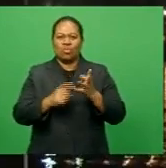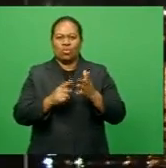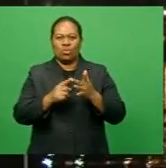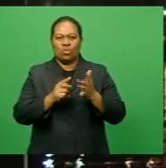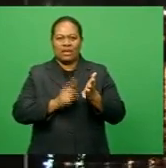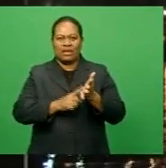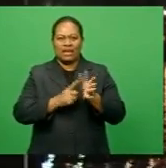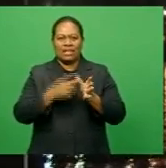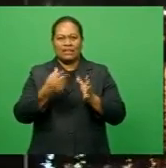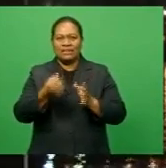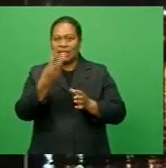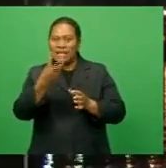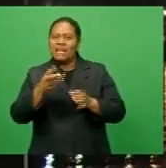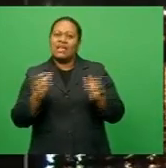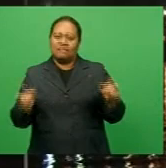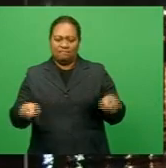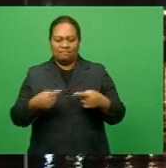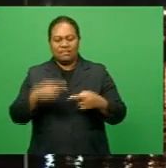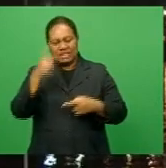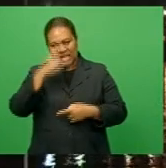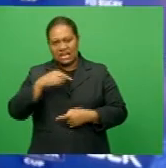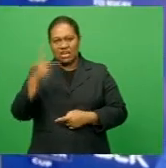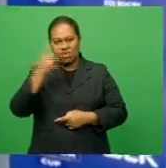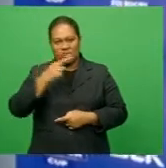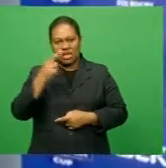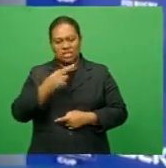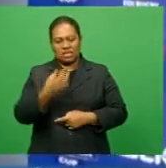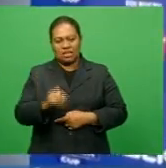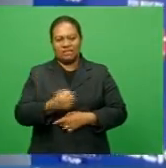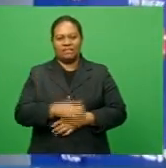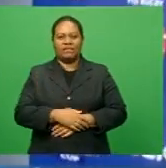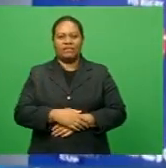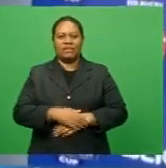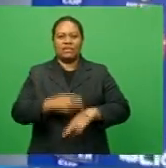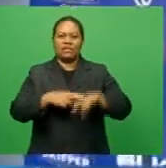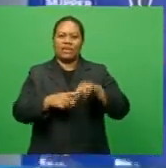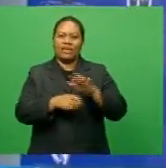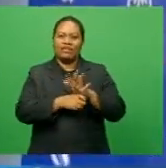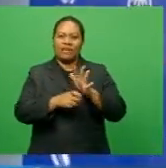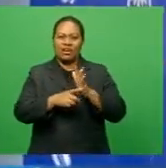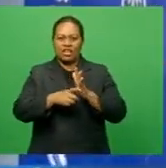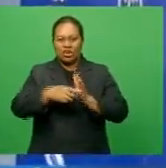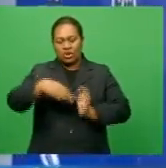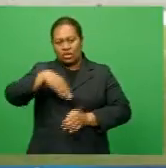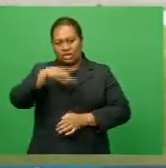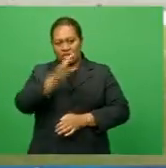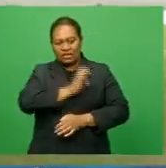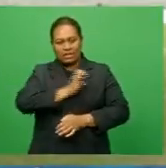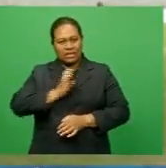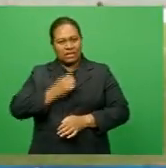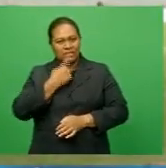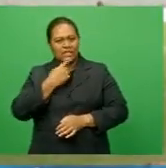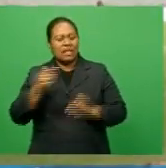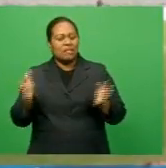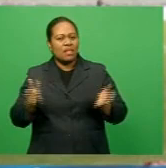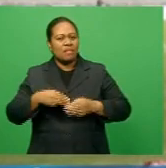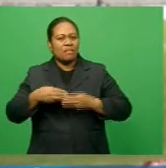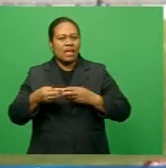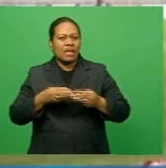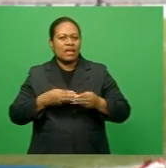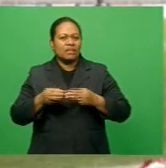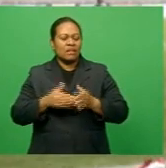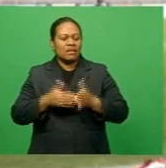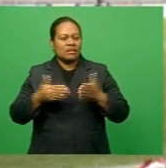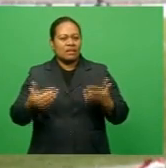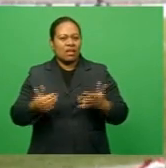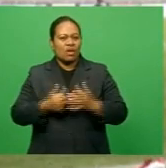3 matches could also be at risk. FRU Chief Executive John O'Connor says all players and team management have been placed